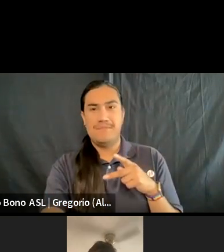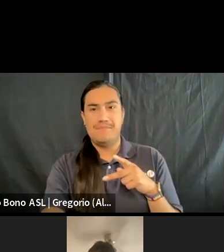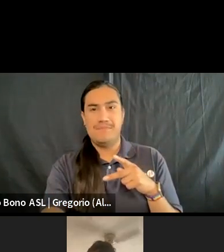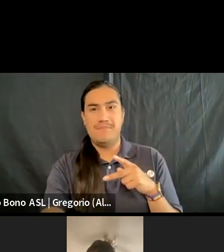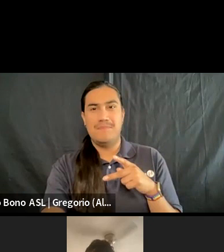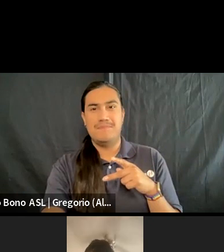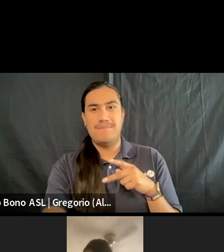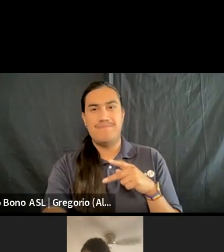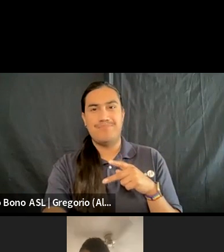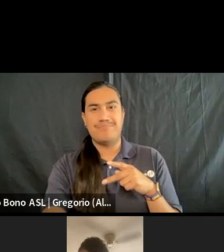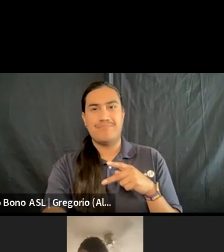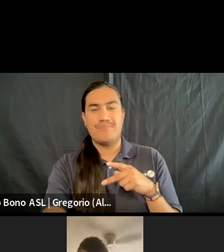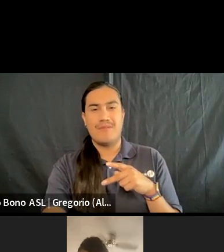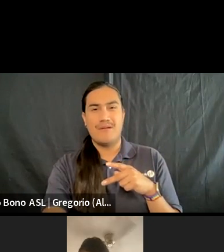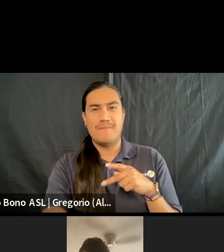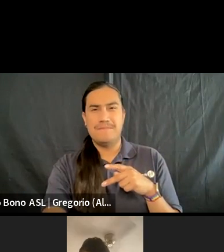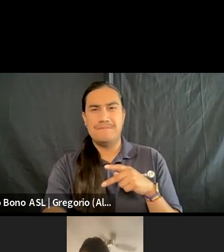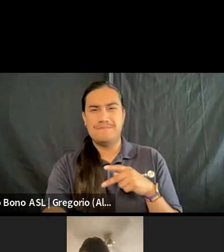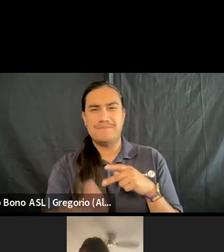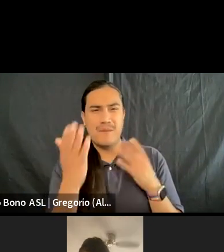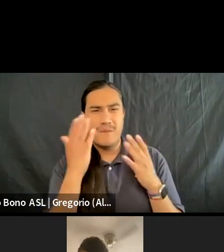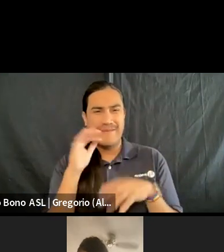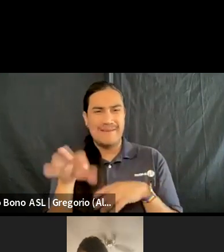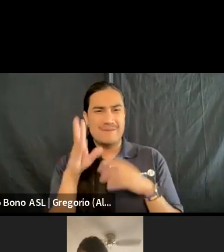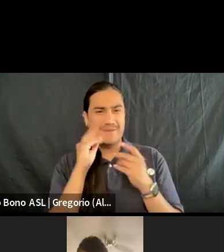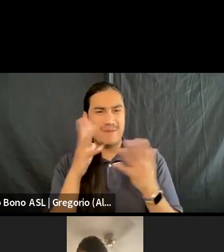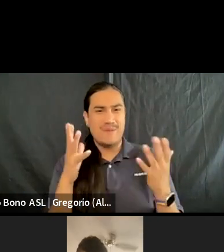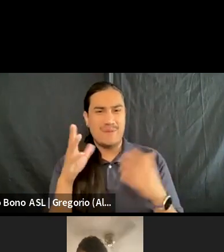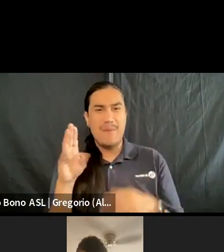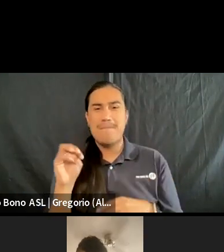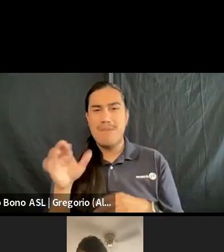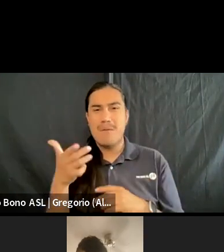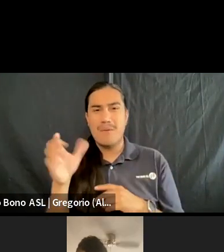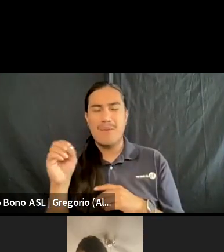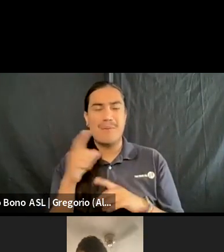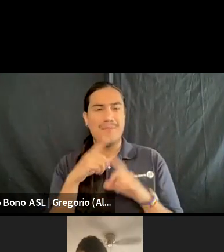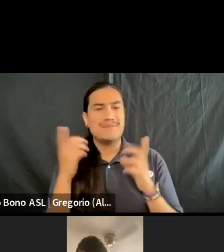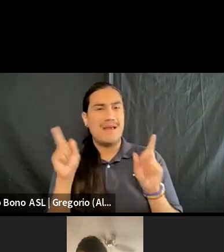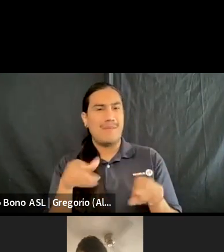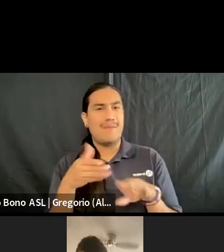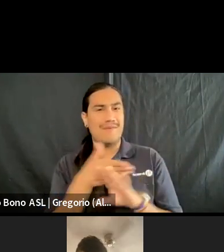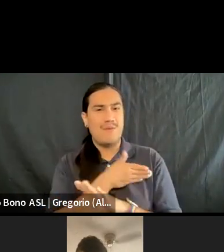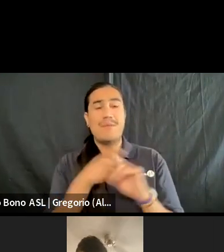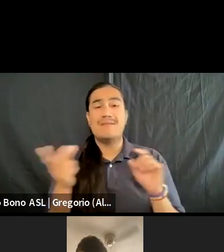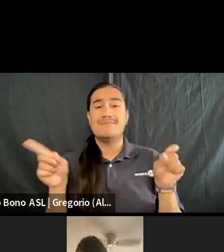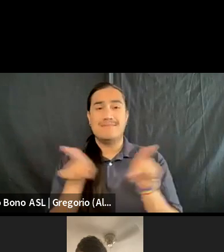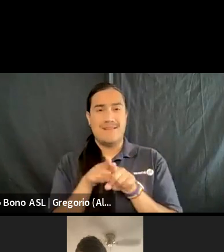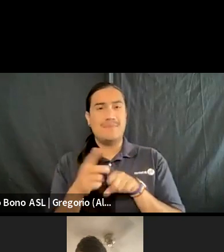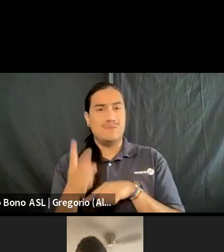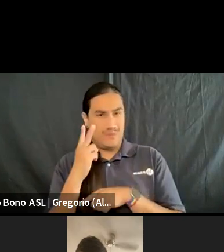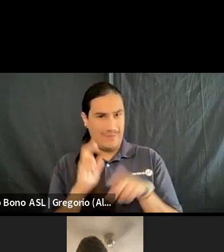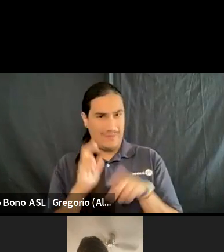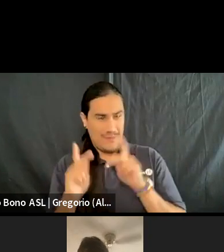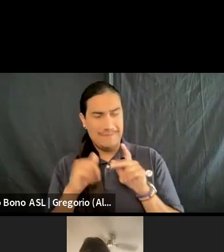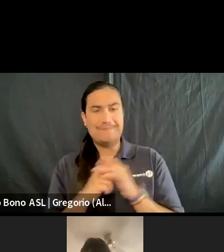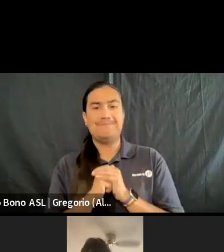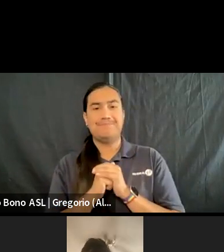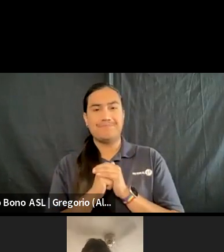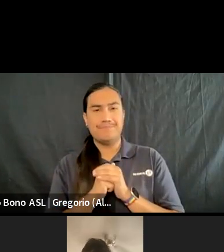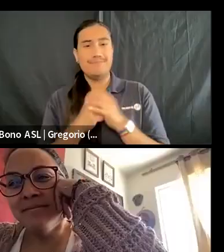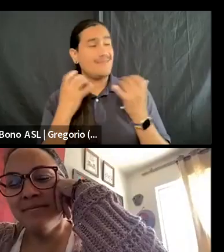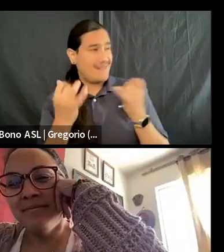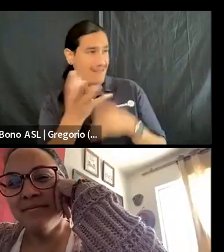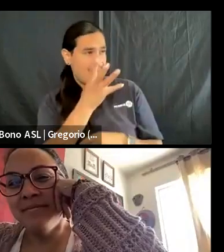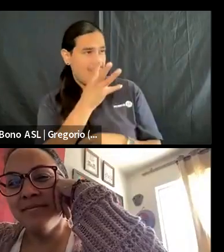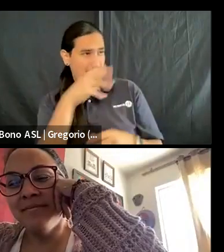Seeing this happened before, I don't know if I need to tell you this bet or not, but anyway, same two people. Now that mom's